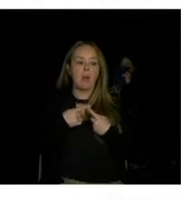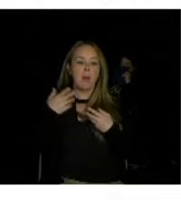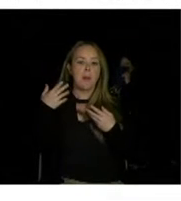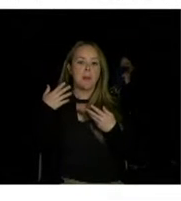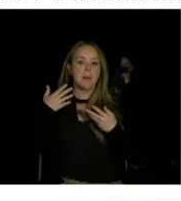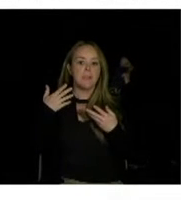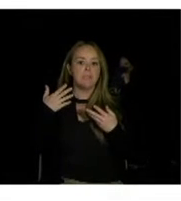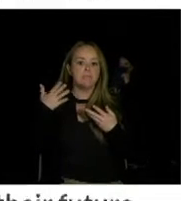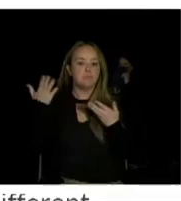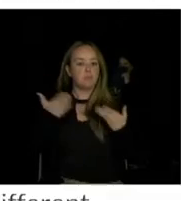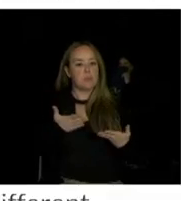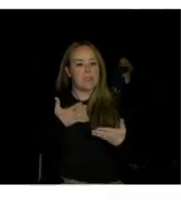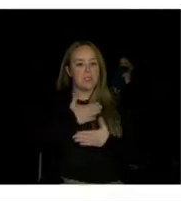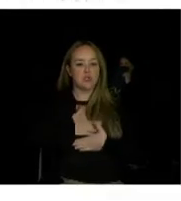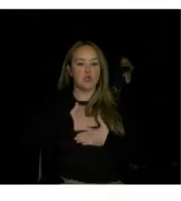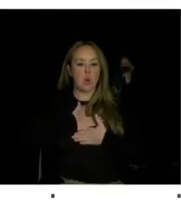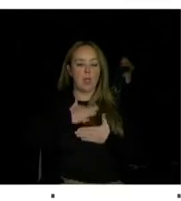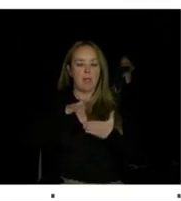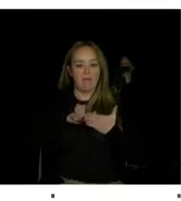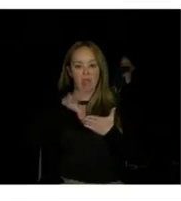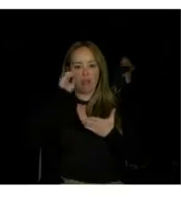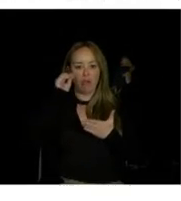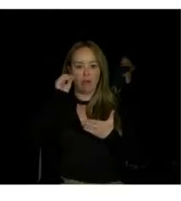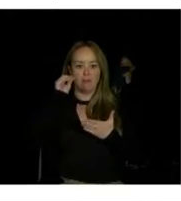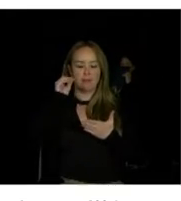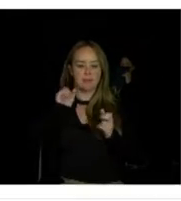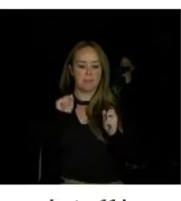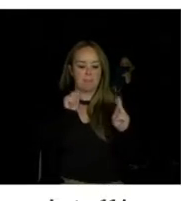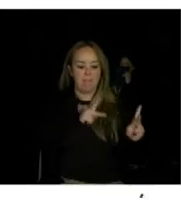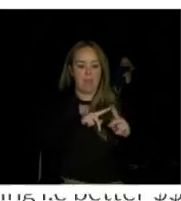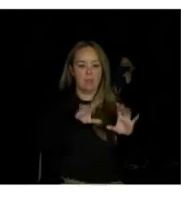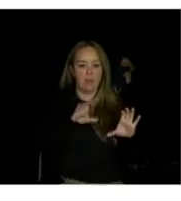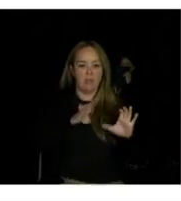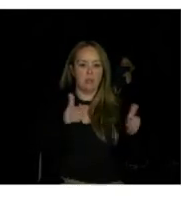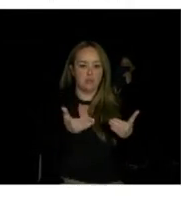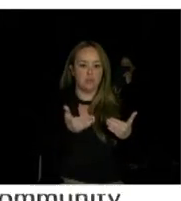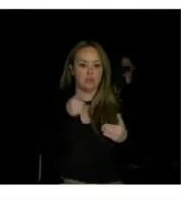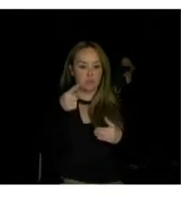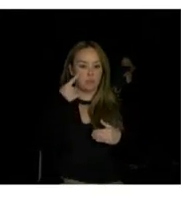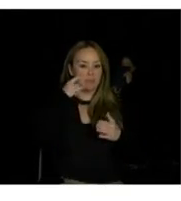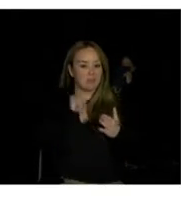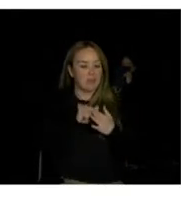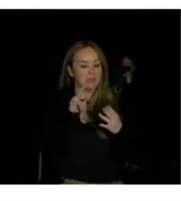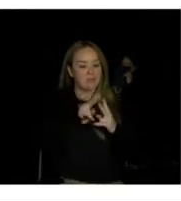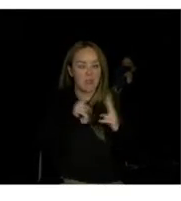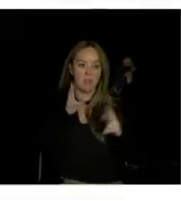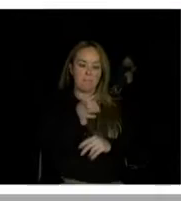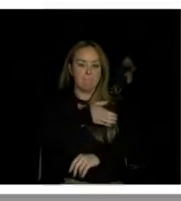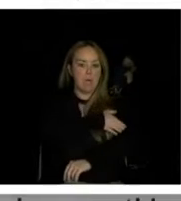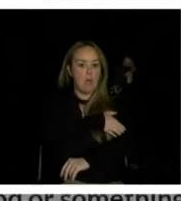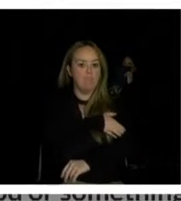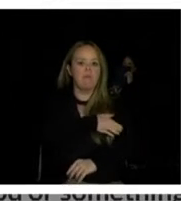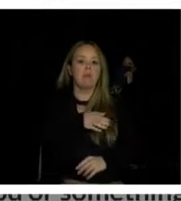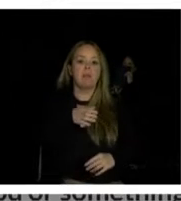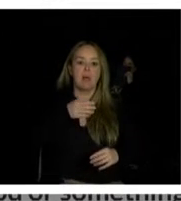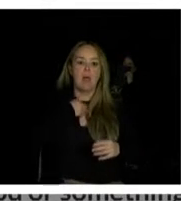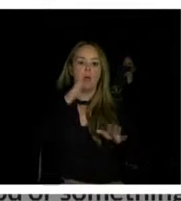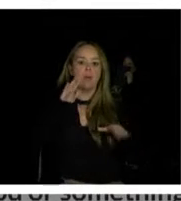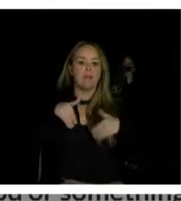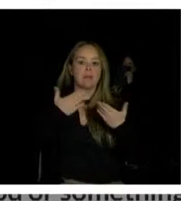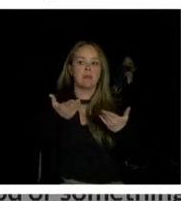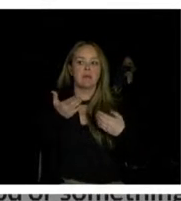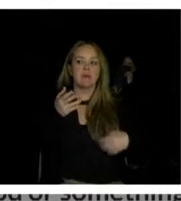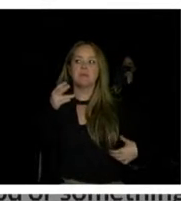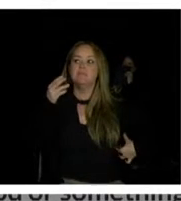joy of learning back to the classroom. You think that's very, very powerful. So I'm going to give you about two.